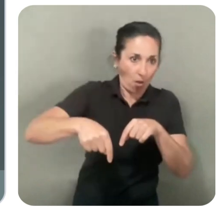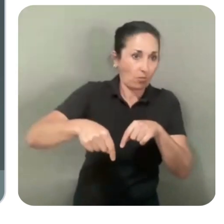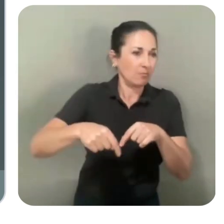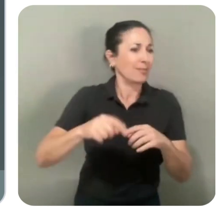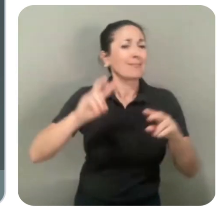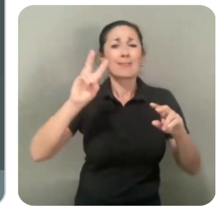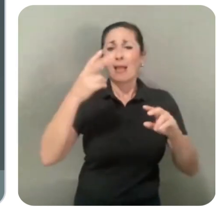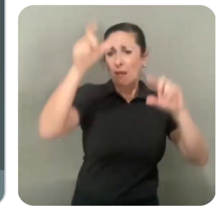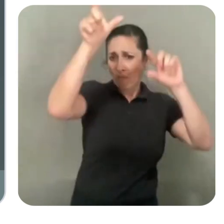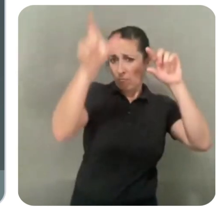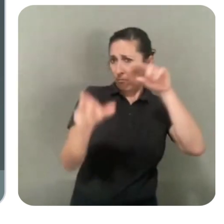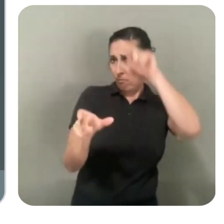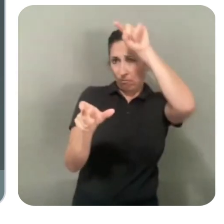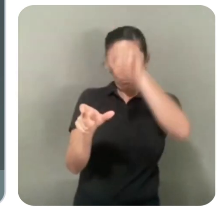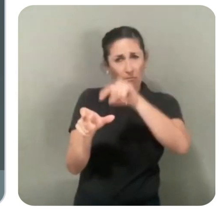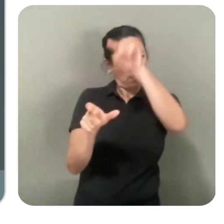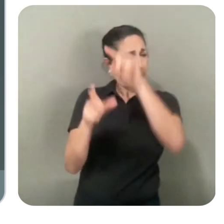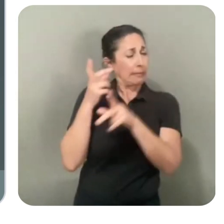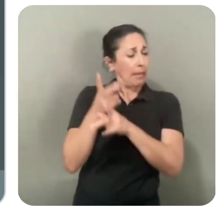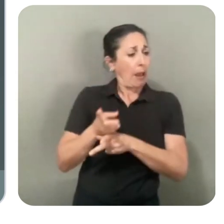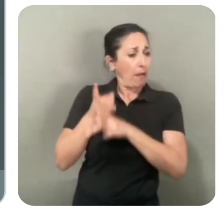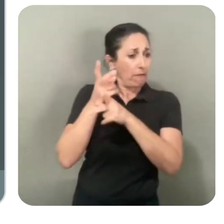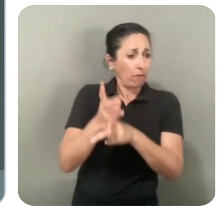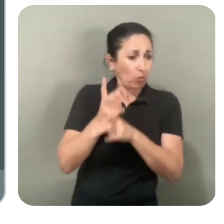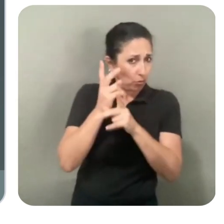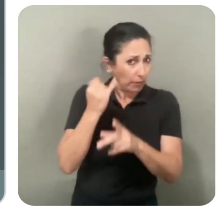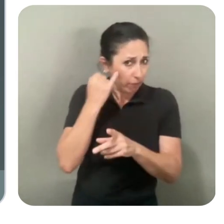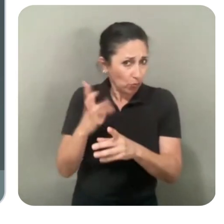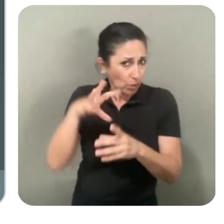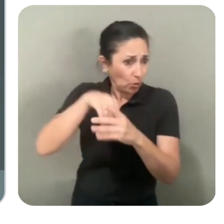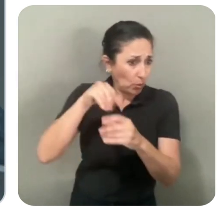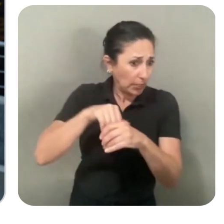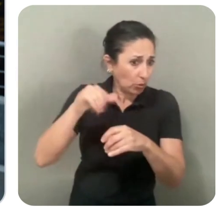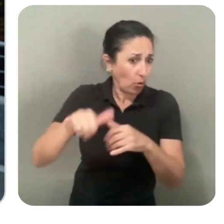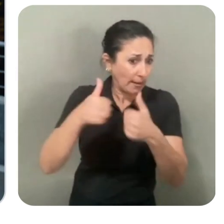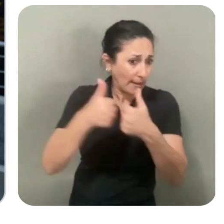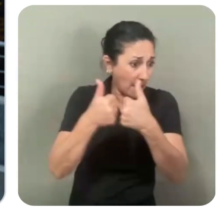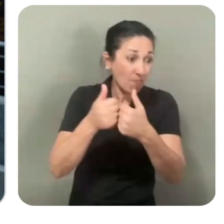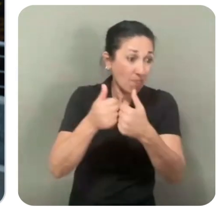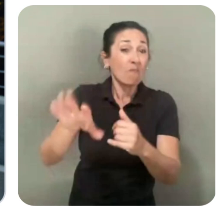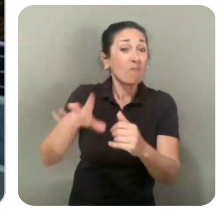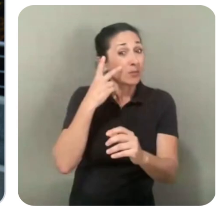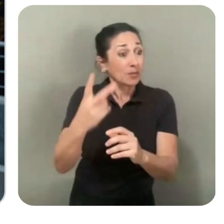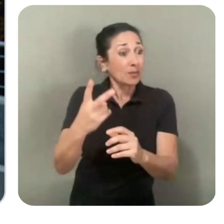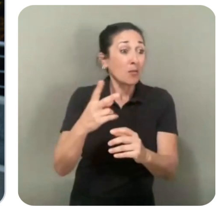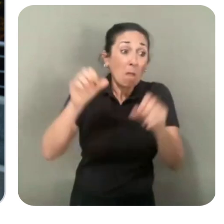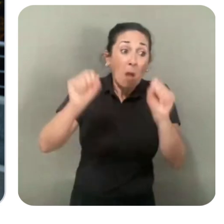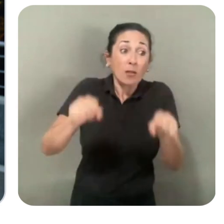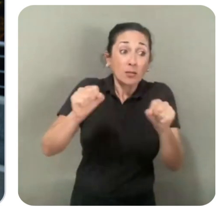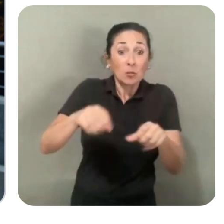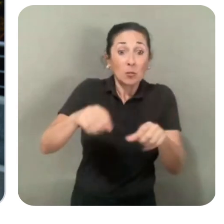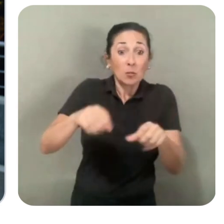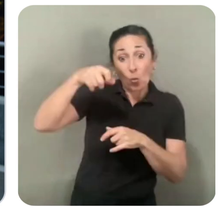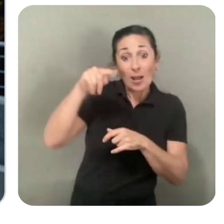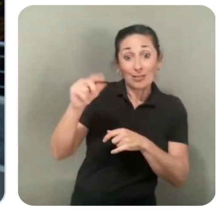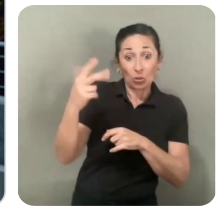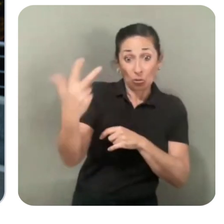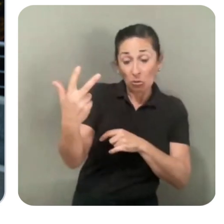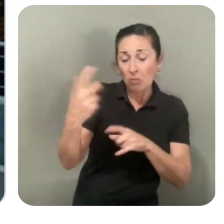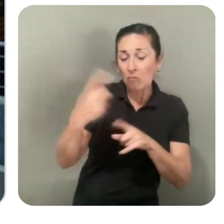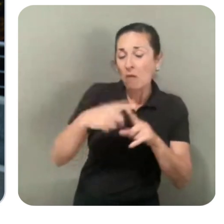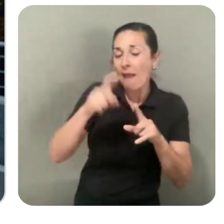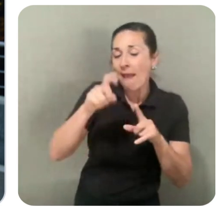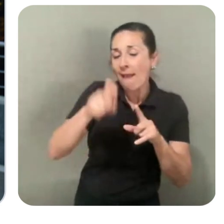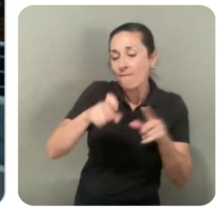are elements you want to be very careful including in your game. As we'll see, they are possible in the Quest 3, but you'll have to plan